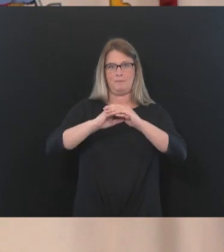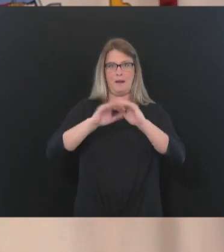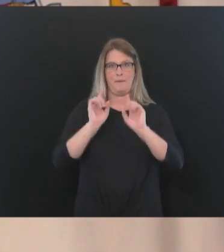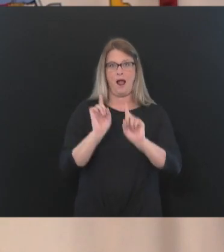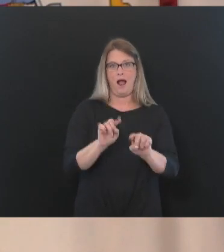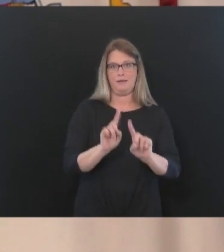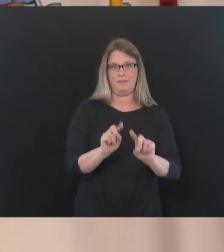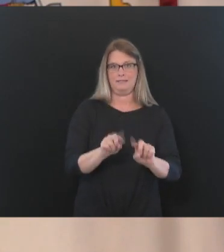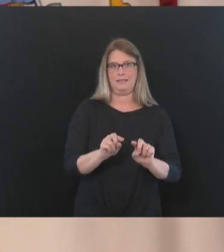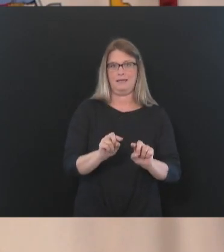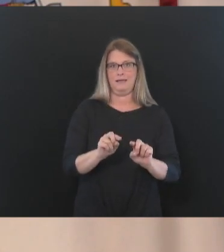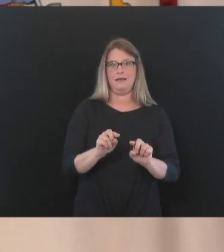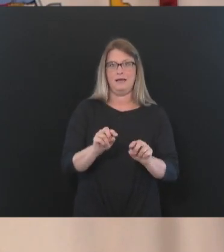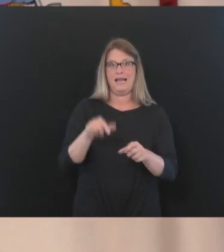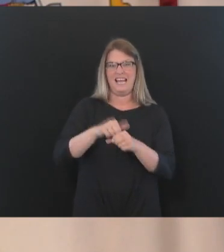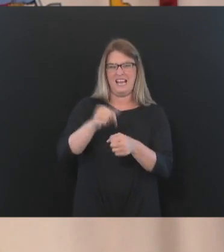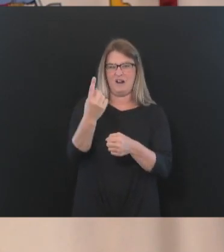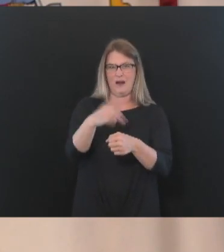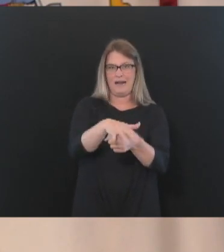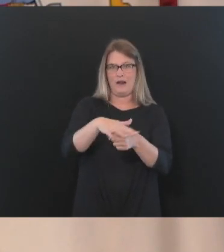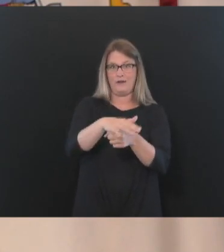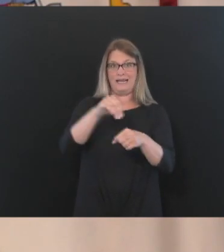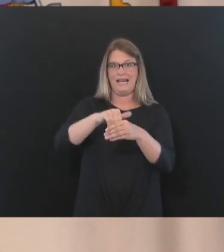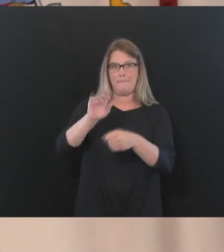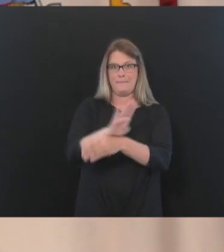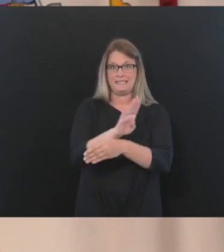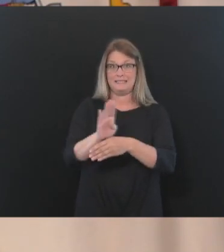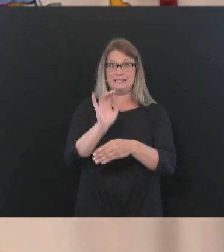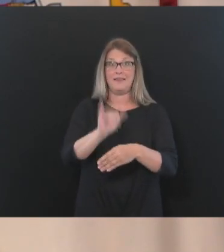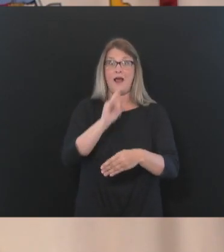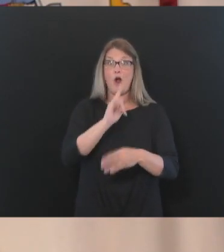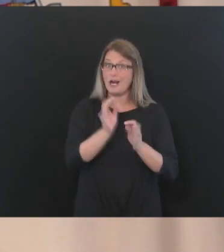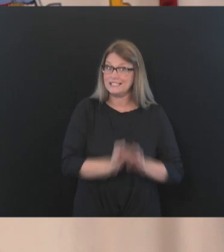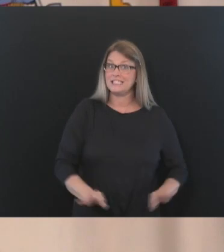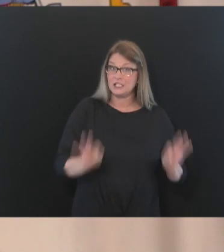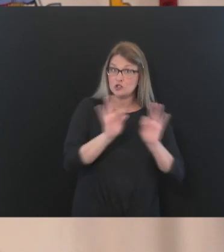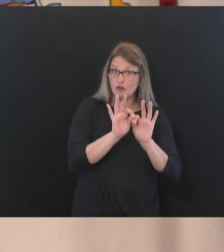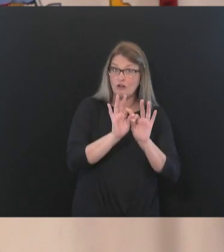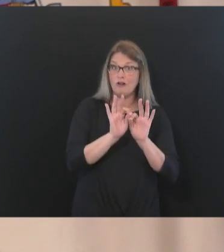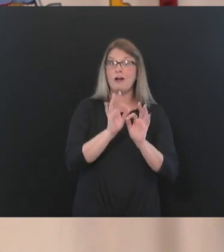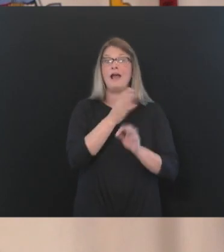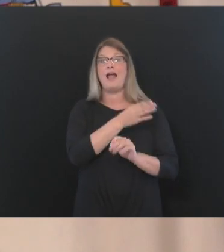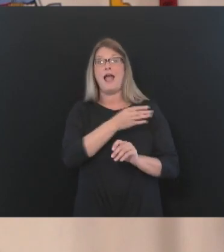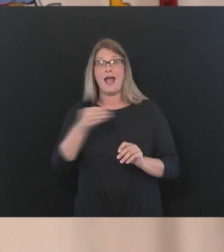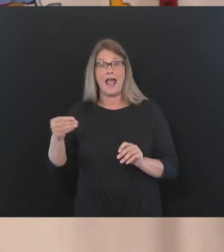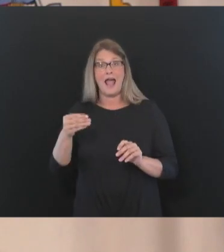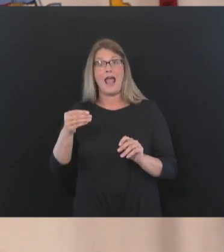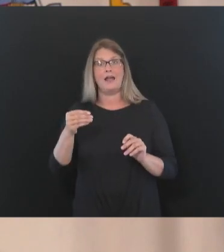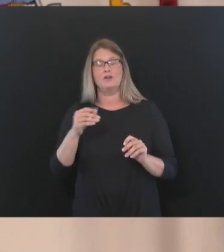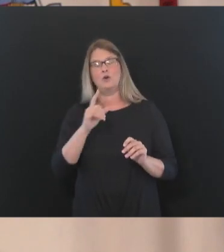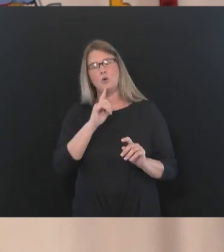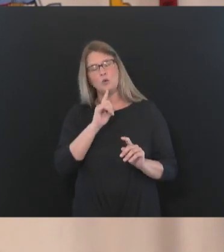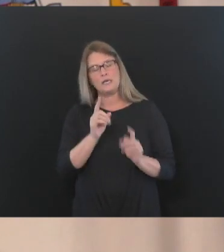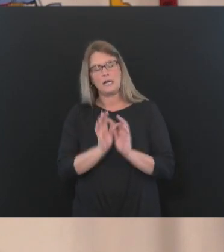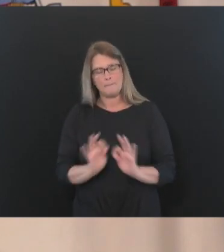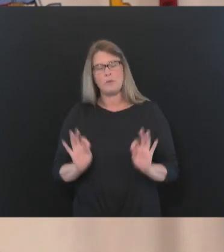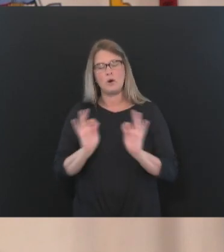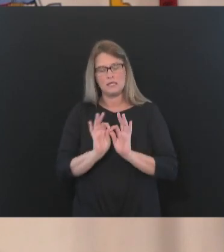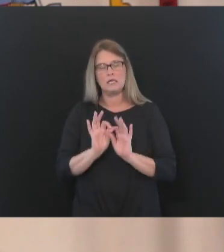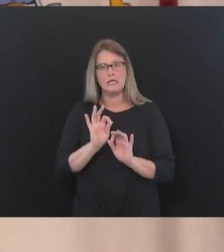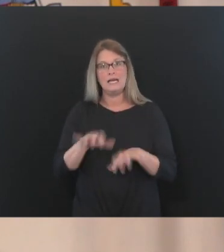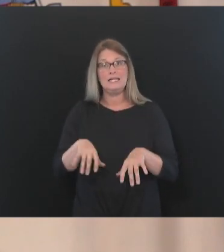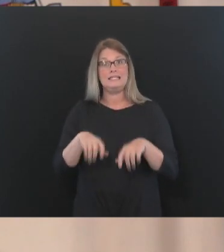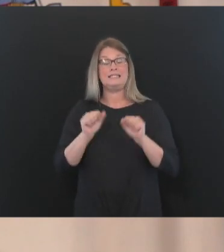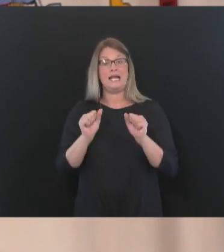social distancing within essential businesses, and taking action and this is really important, and